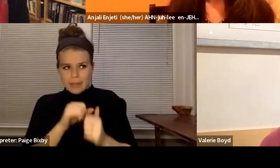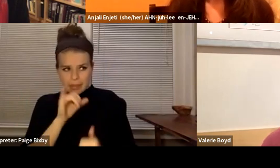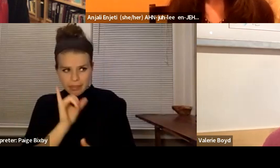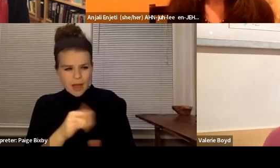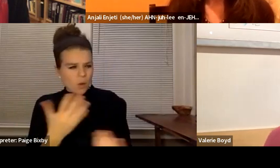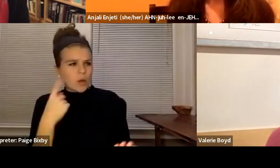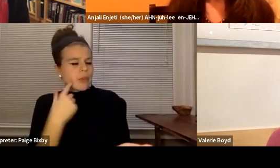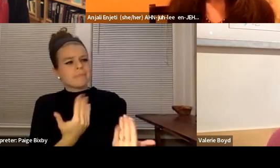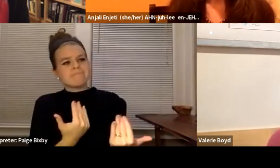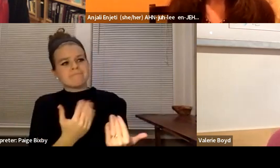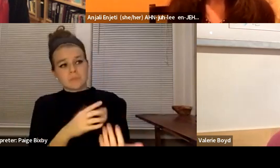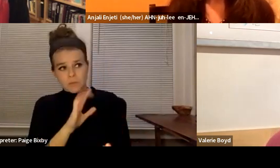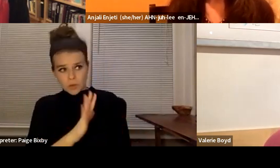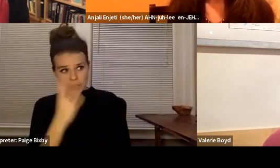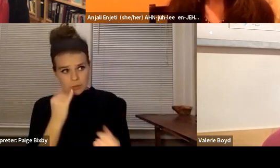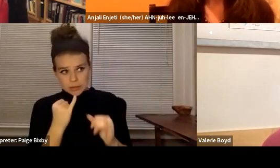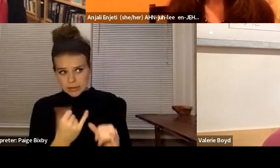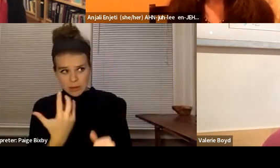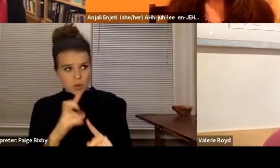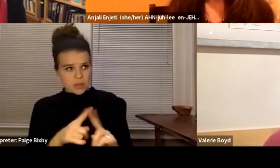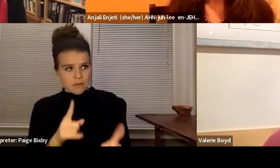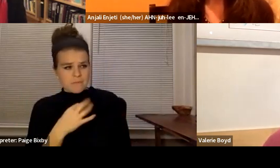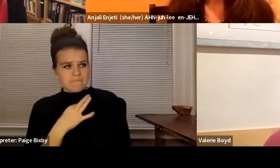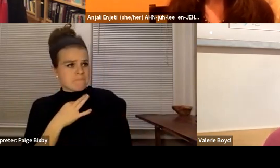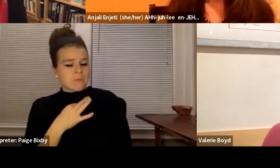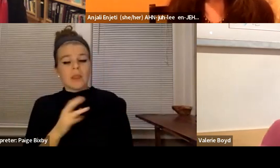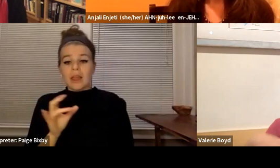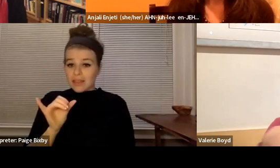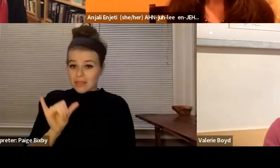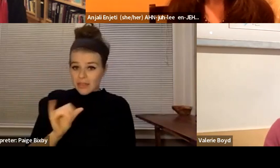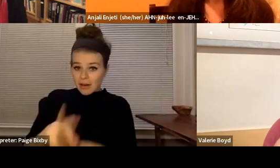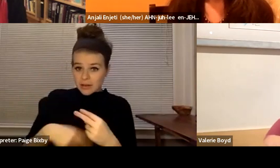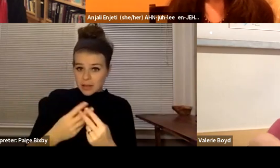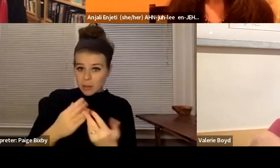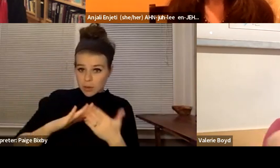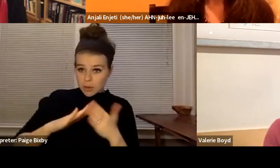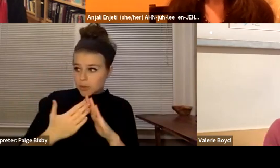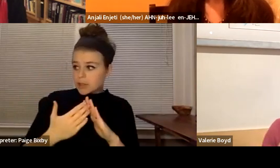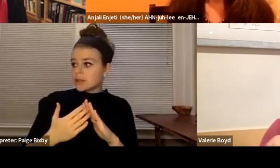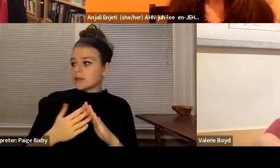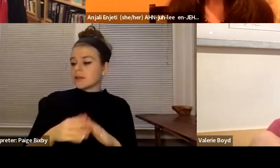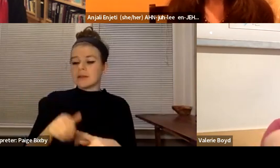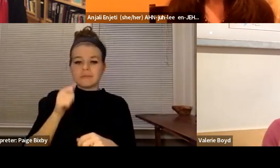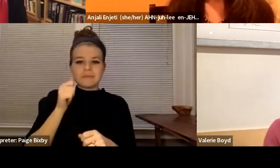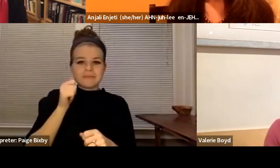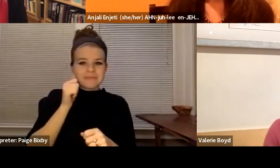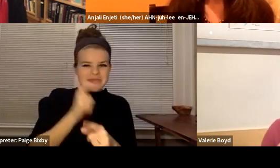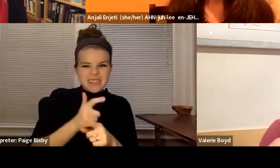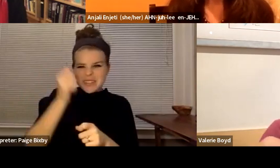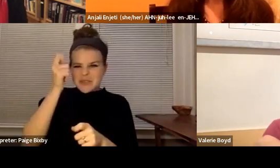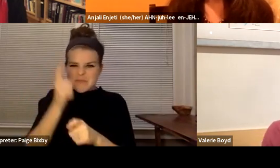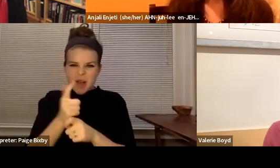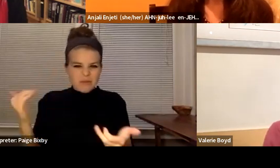What do you think? Was yours similar? I think that kind of community, that kind of sisterhood and brotherhood